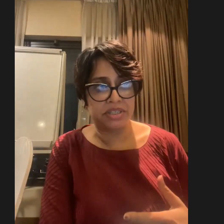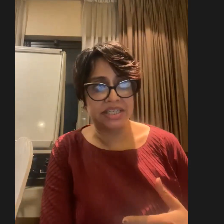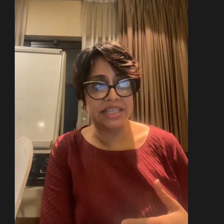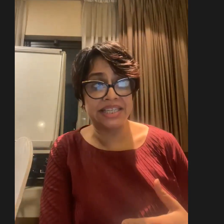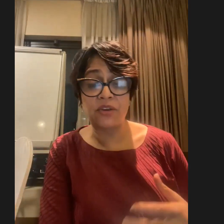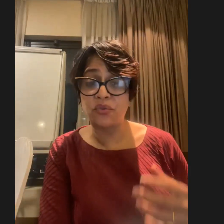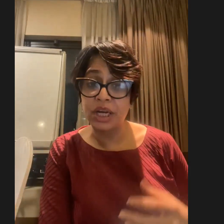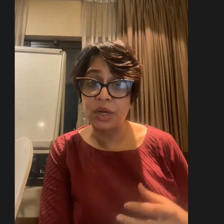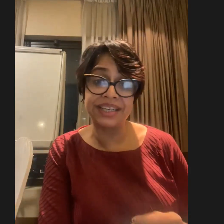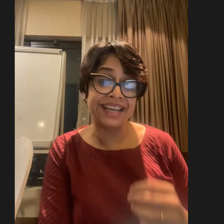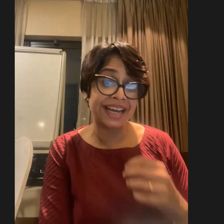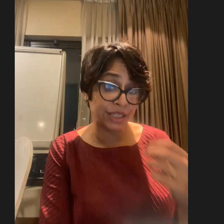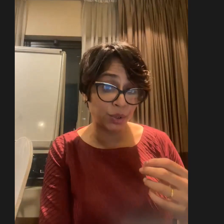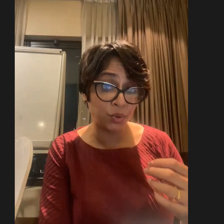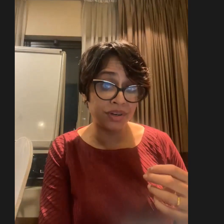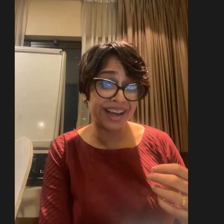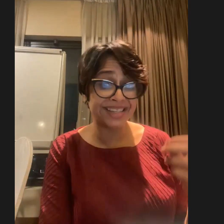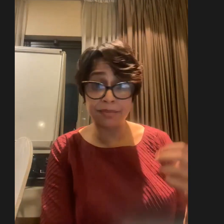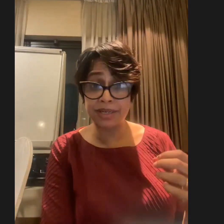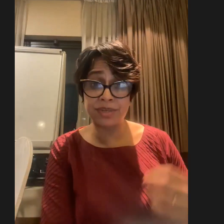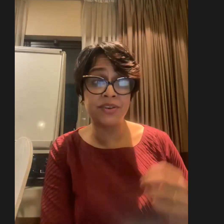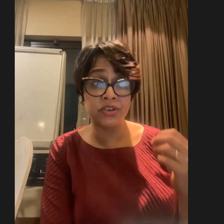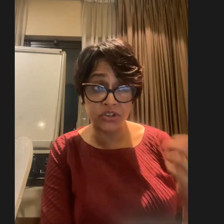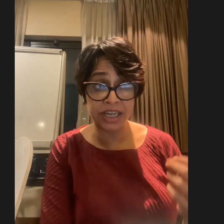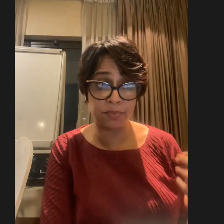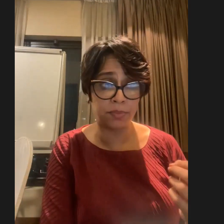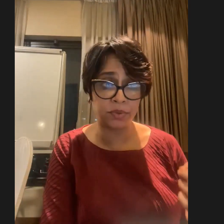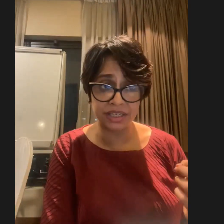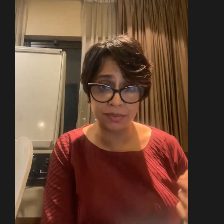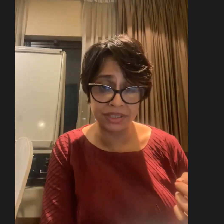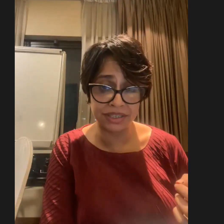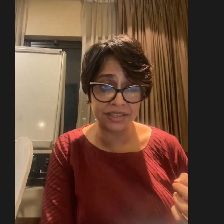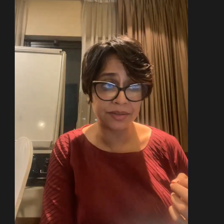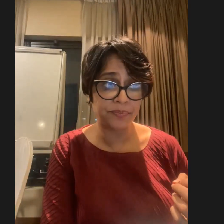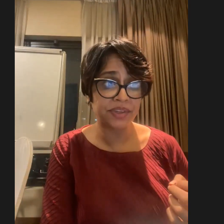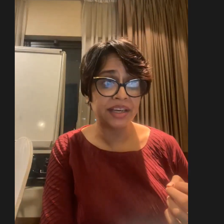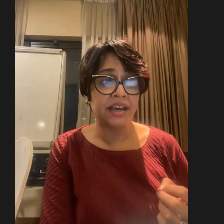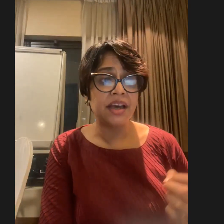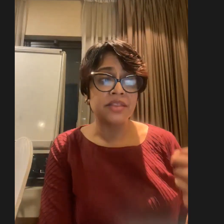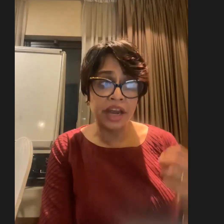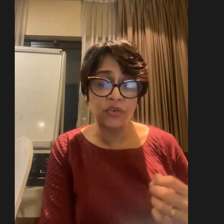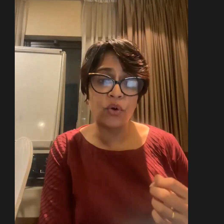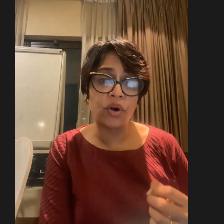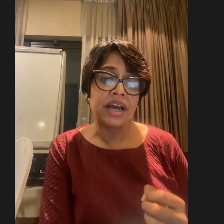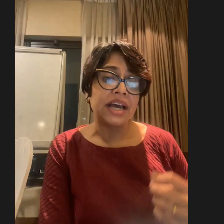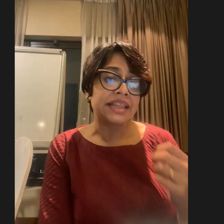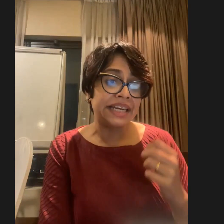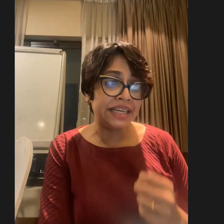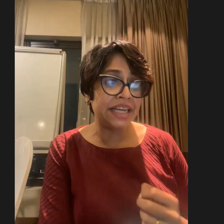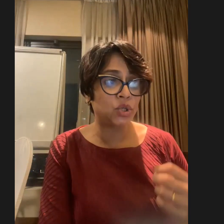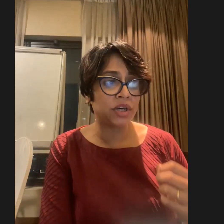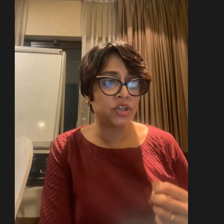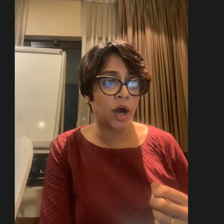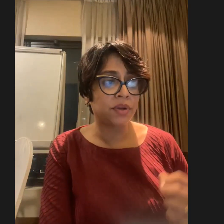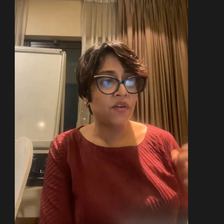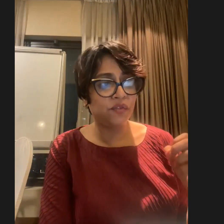requirements, and evaluation processes that frequently exclude and sometimes even reject people with disabilities.